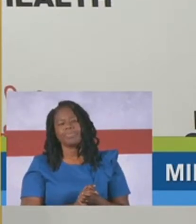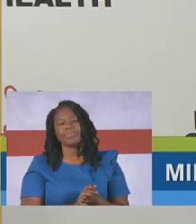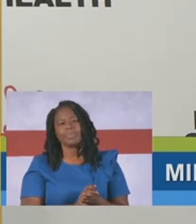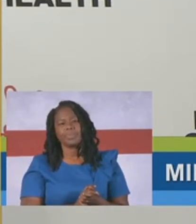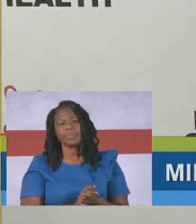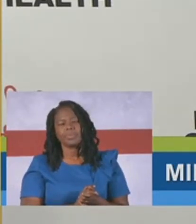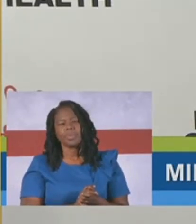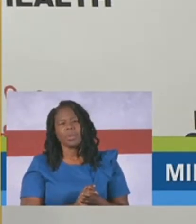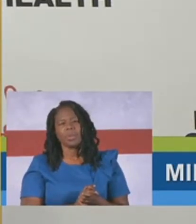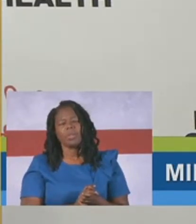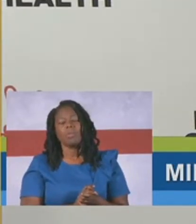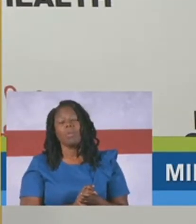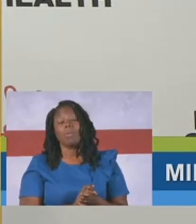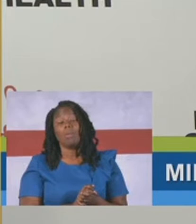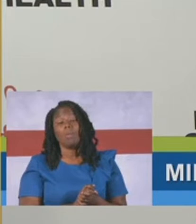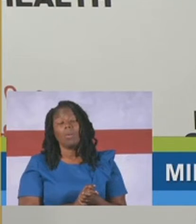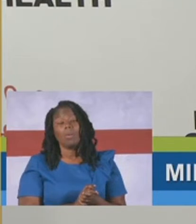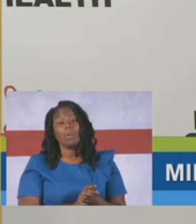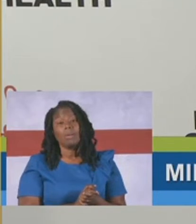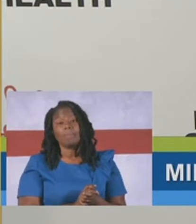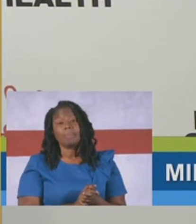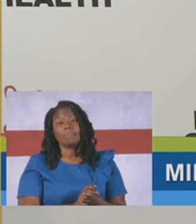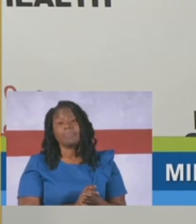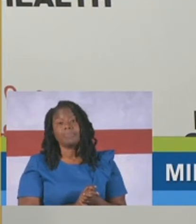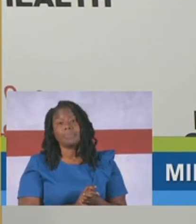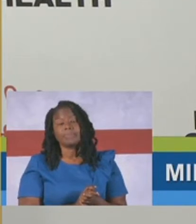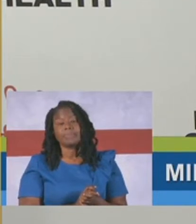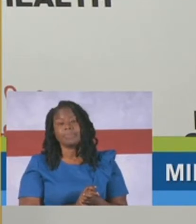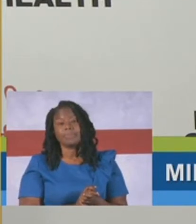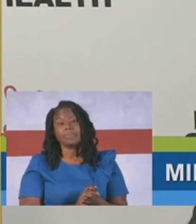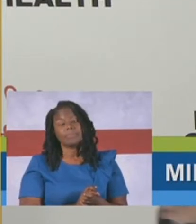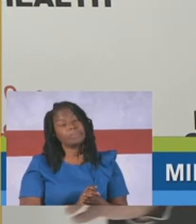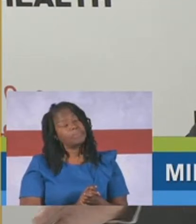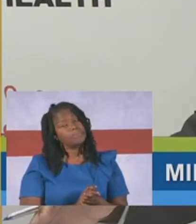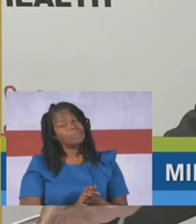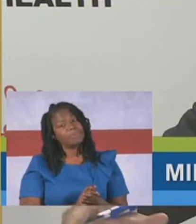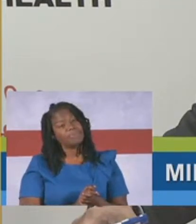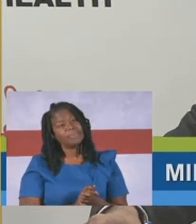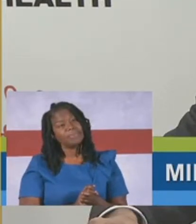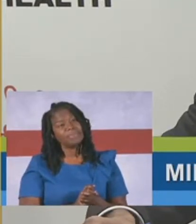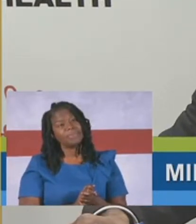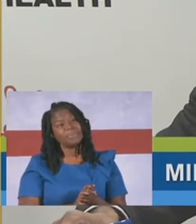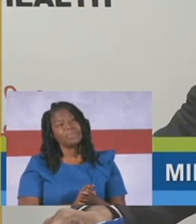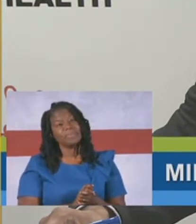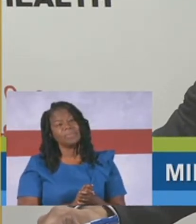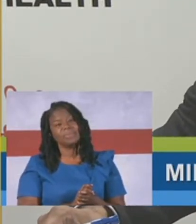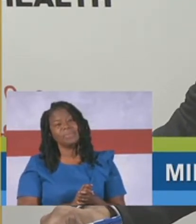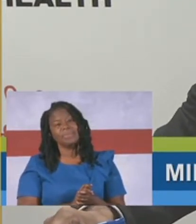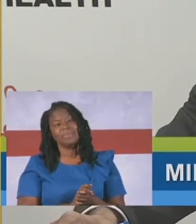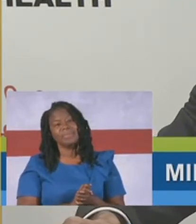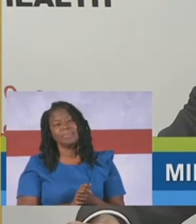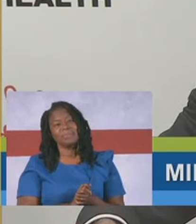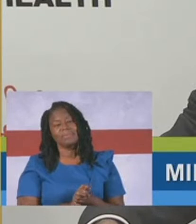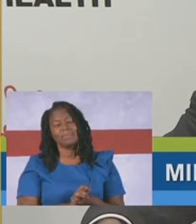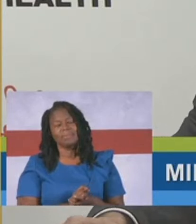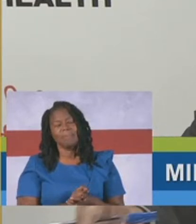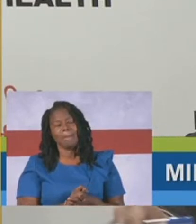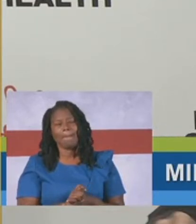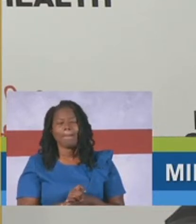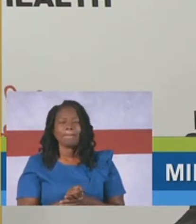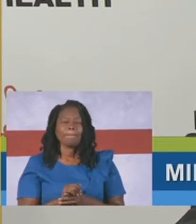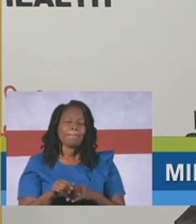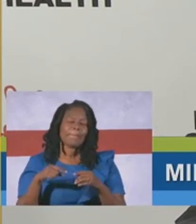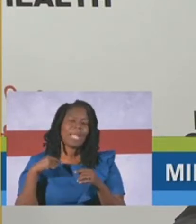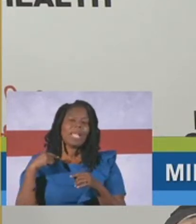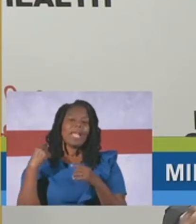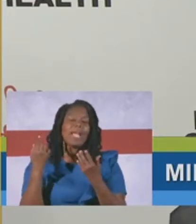We have been asked, and we got the figures. We promised to get them on Wednesday, the total number of vaccines by brand given